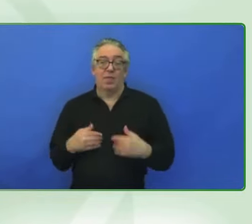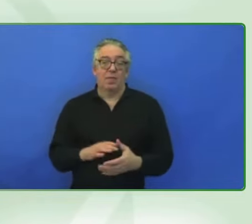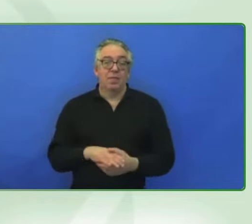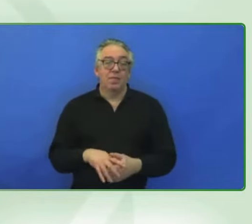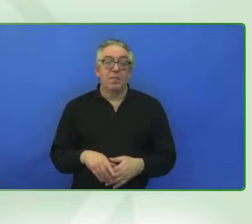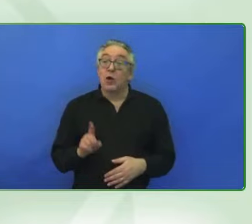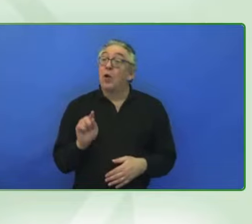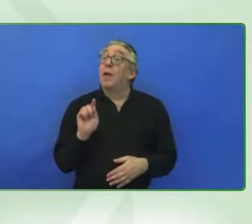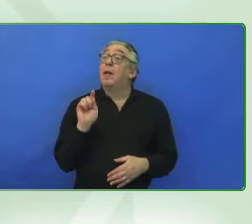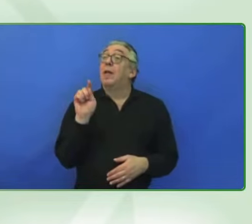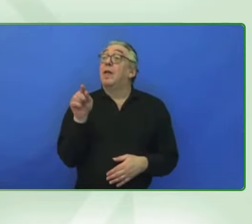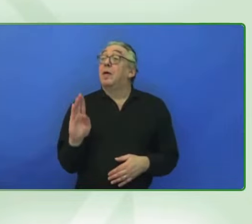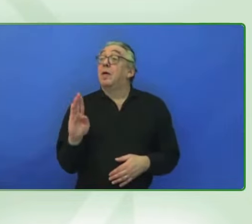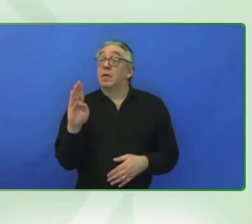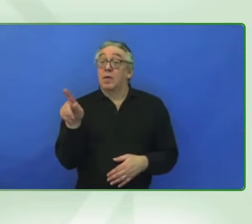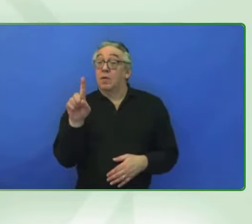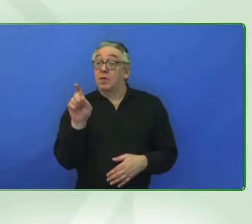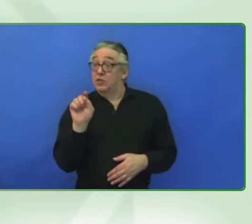please.